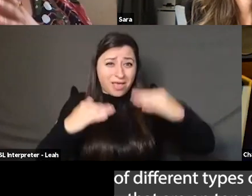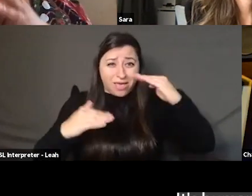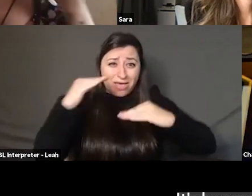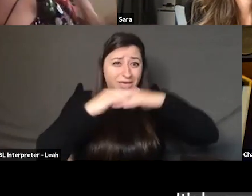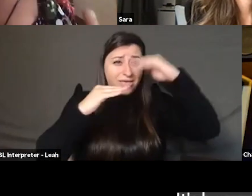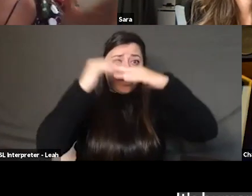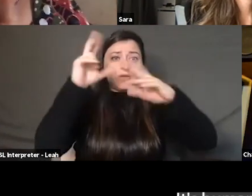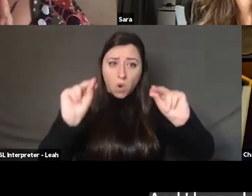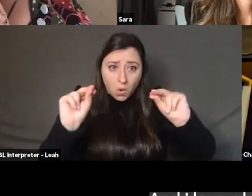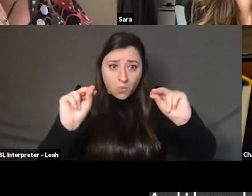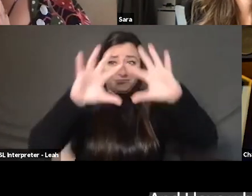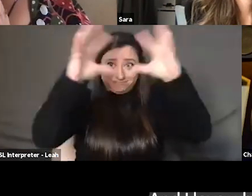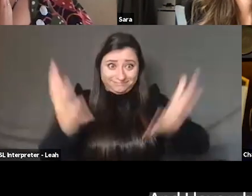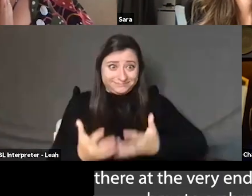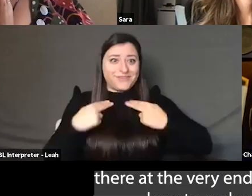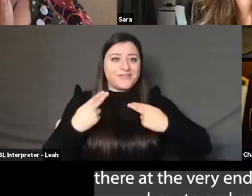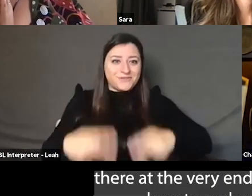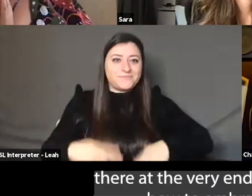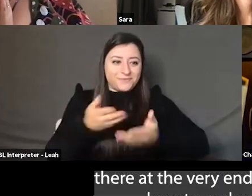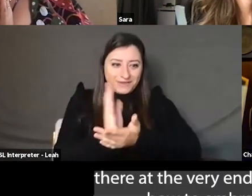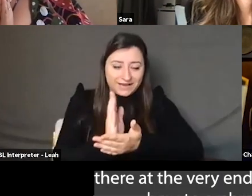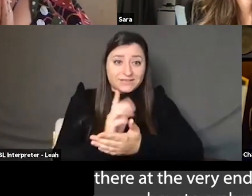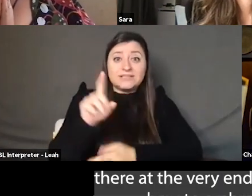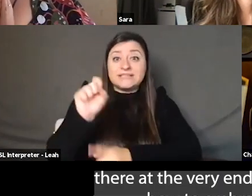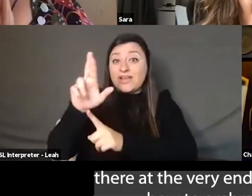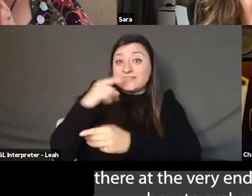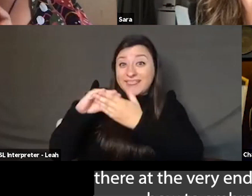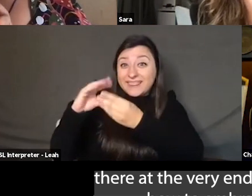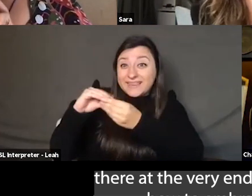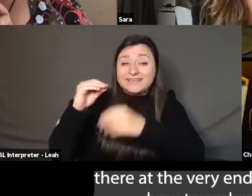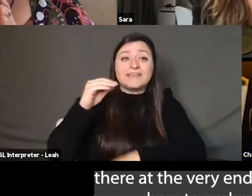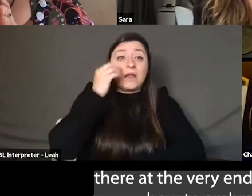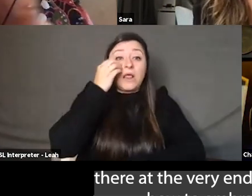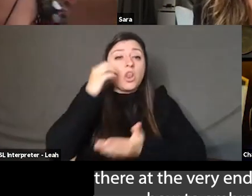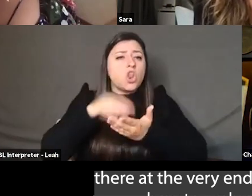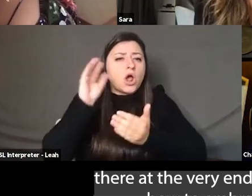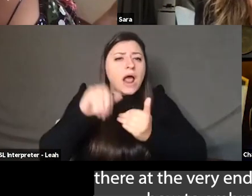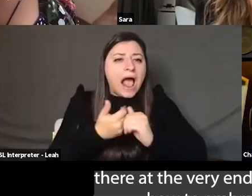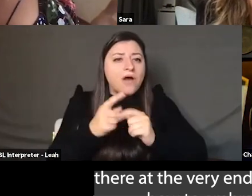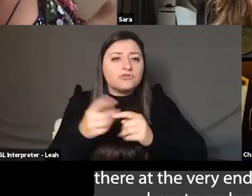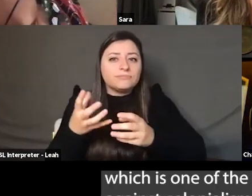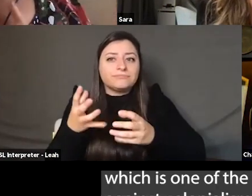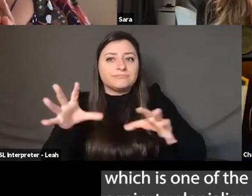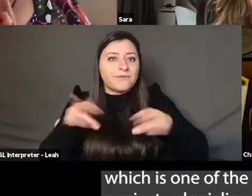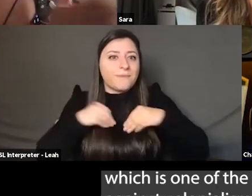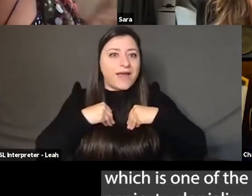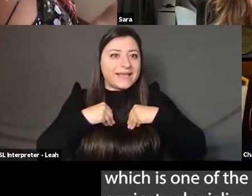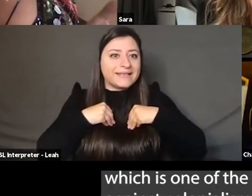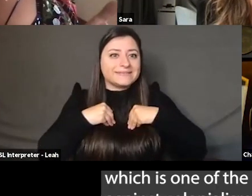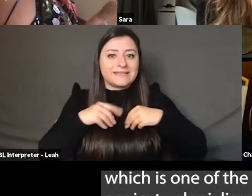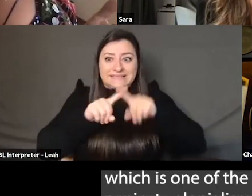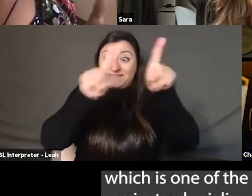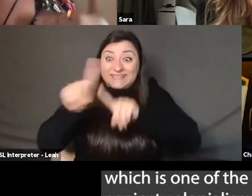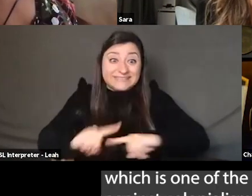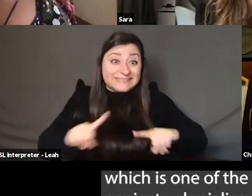one another. It's human rights. And I love what you said, Sarah, at the very end, which is learning how to embrace plurality, which is one of the notions